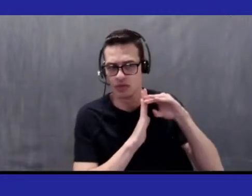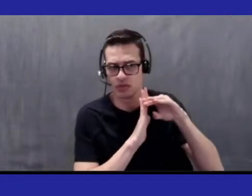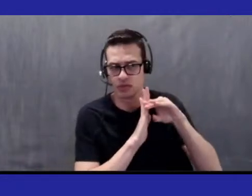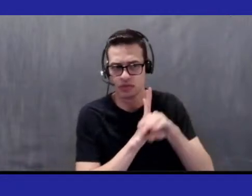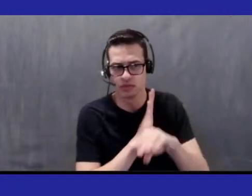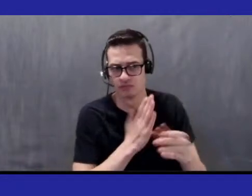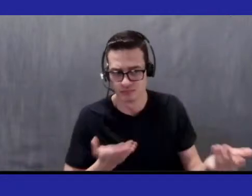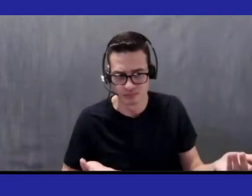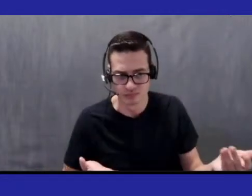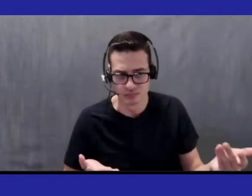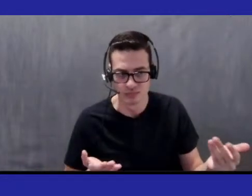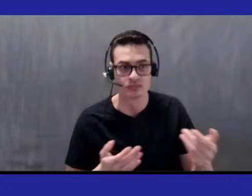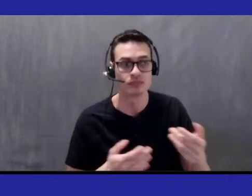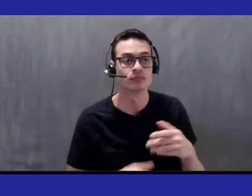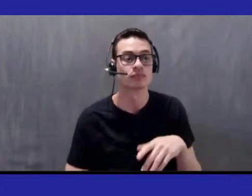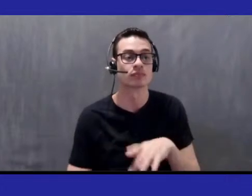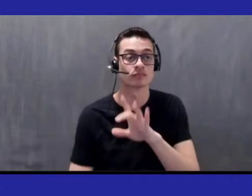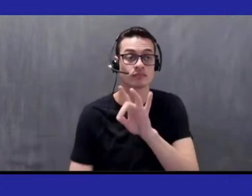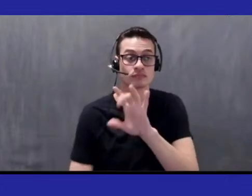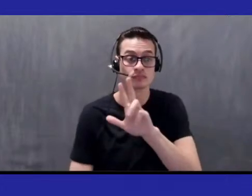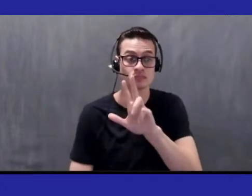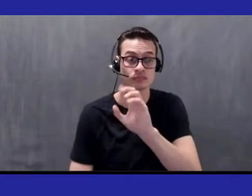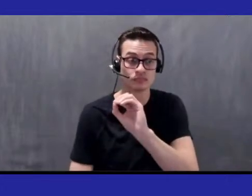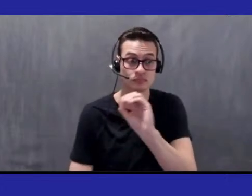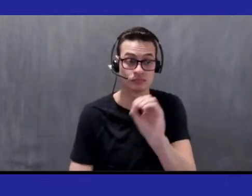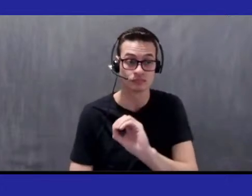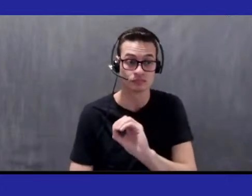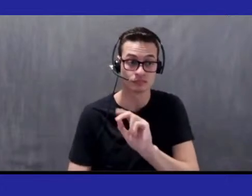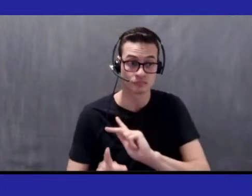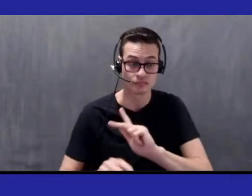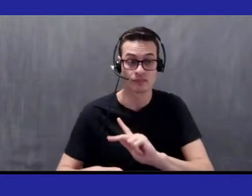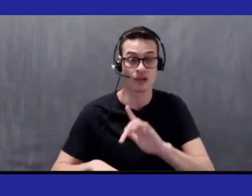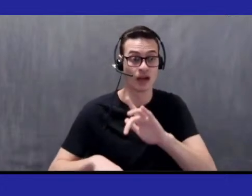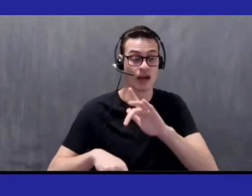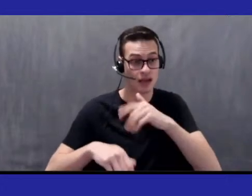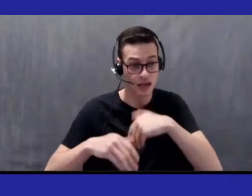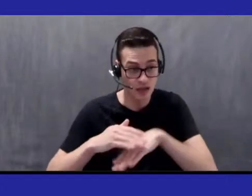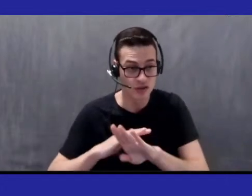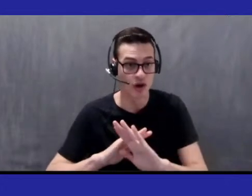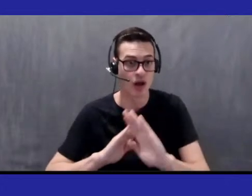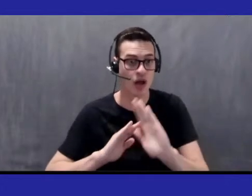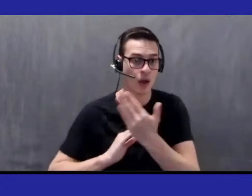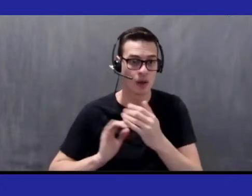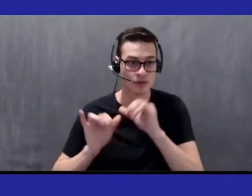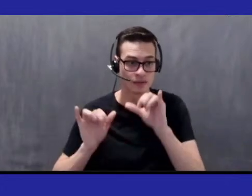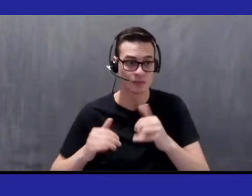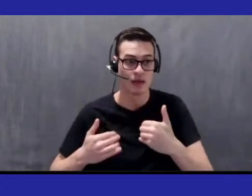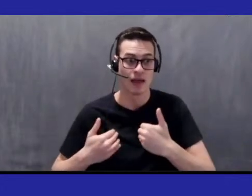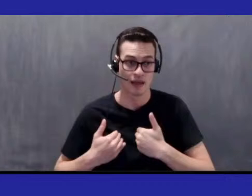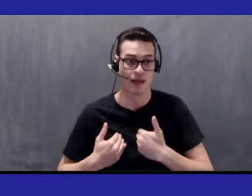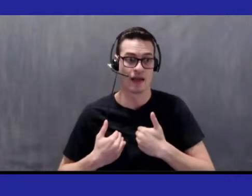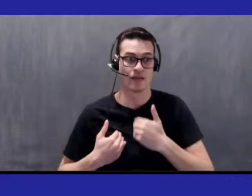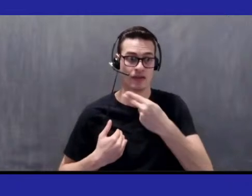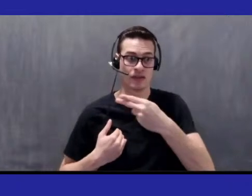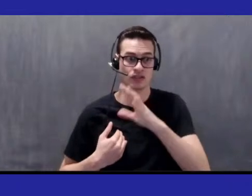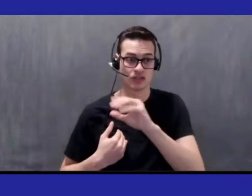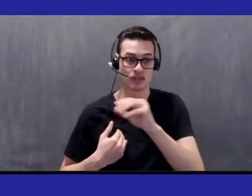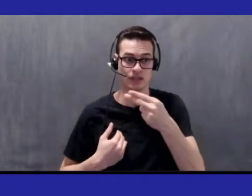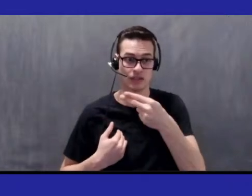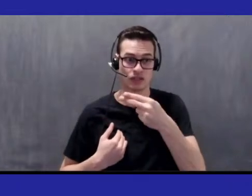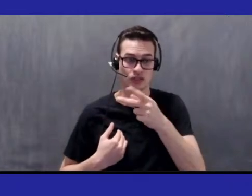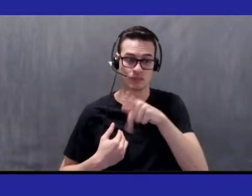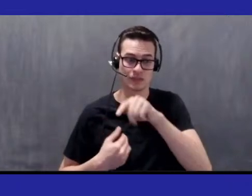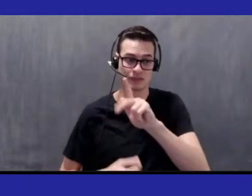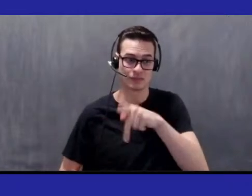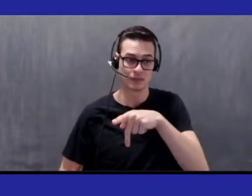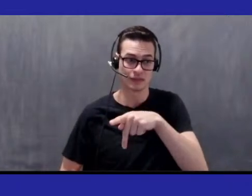cell, 83% of them who touch our system have a health and hospitals primary care doctor. When you look at the same population